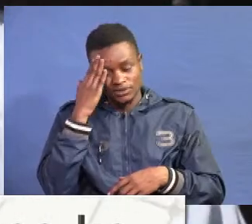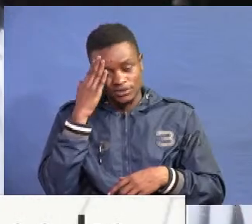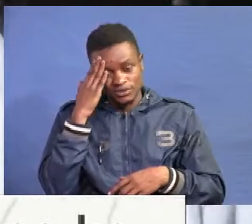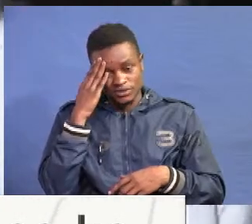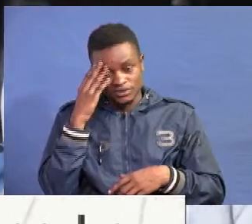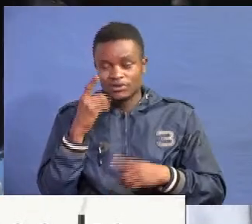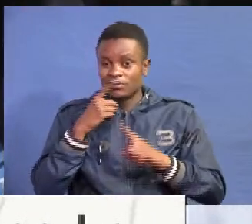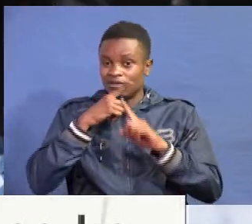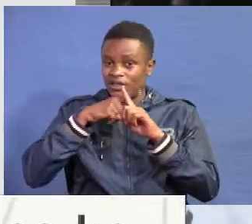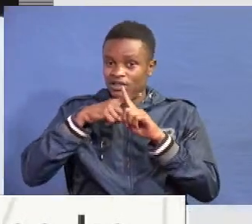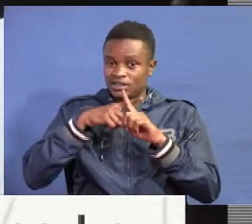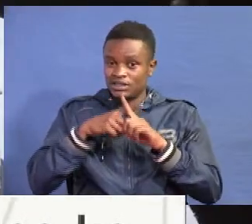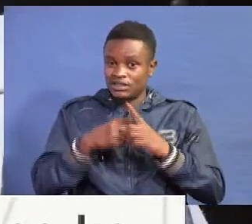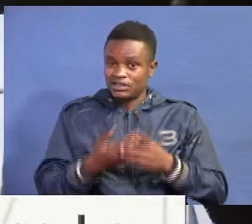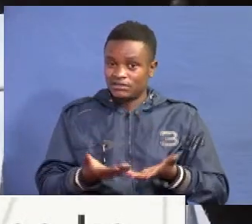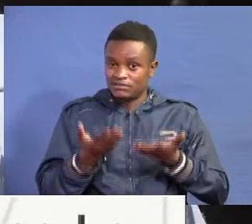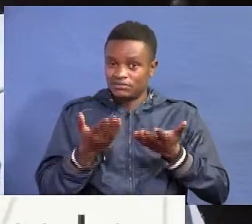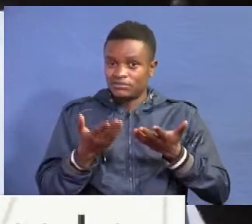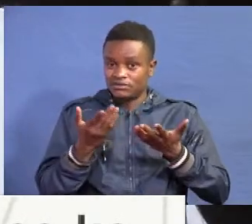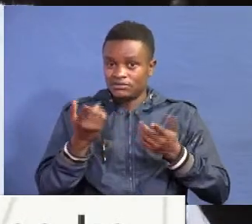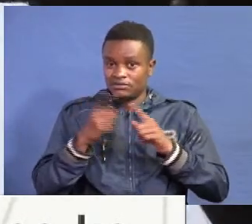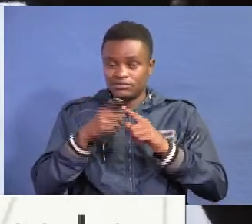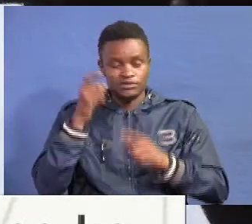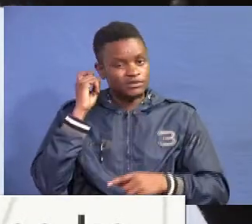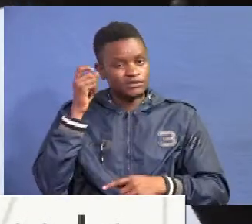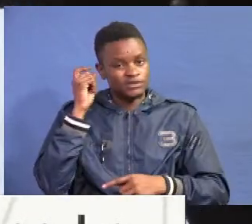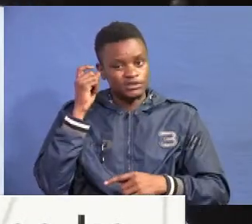value to my egg. I thought of hatching it